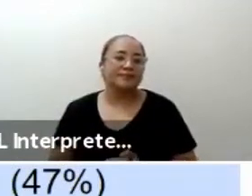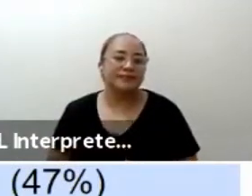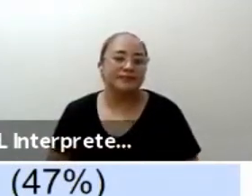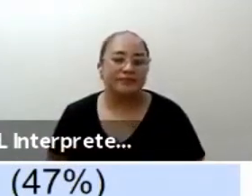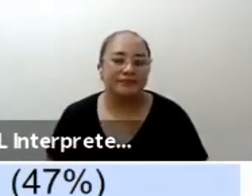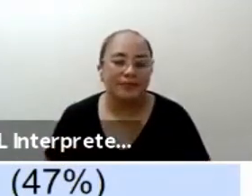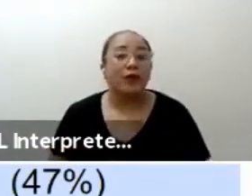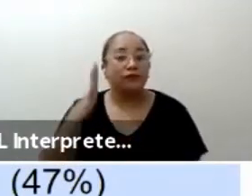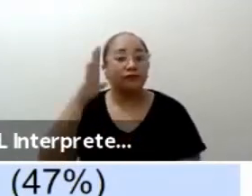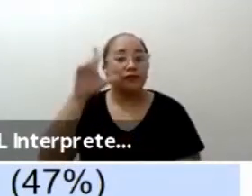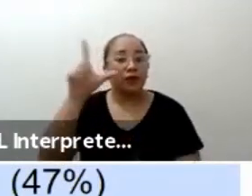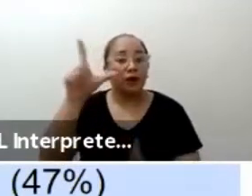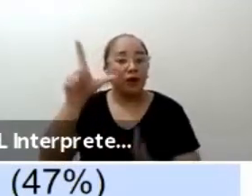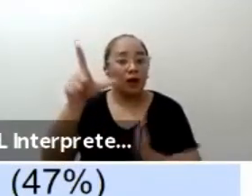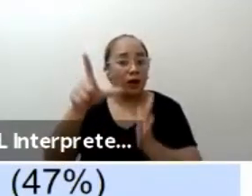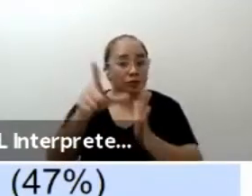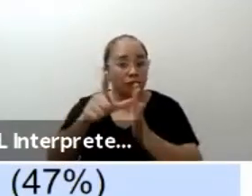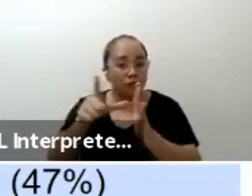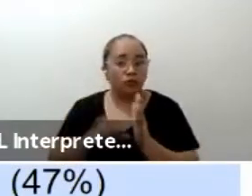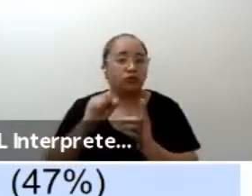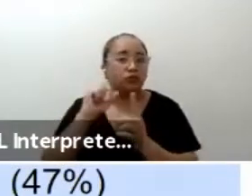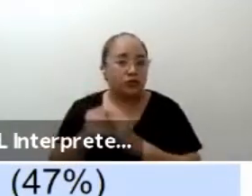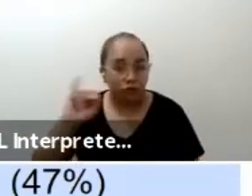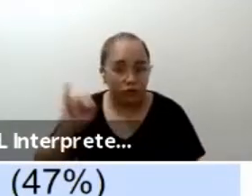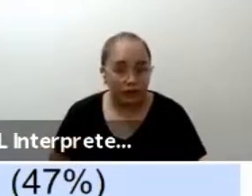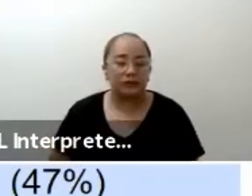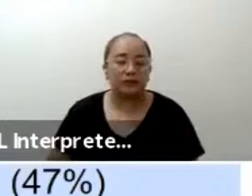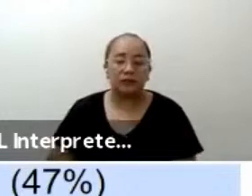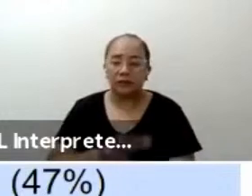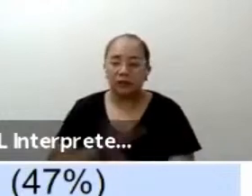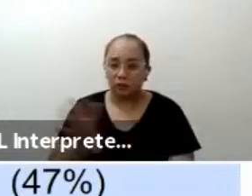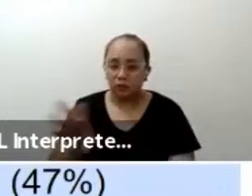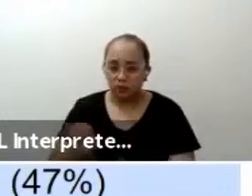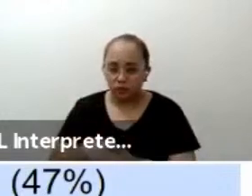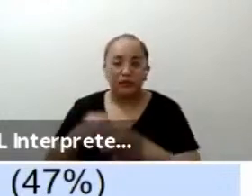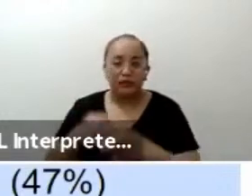5 laws on social insurance, coverage, and access.